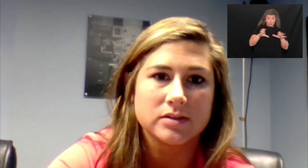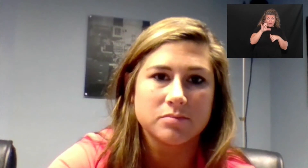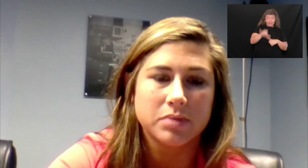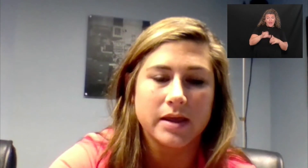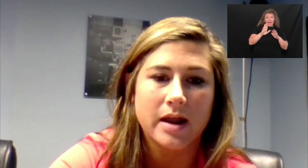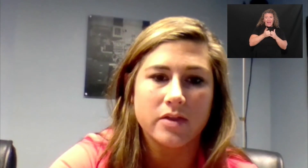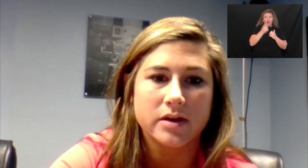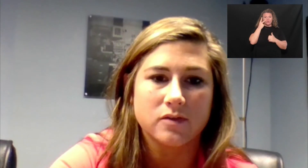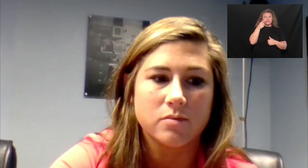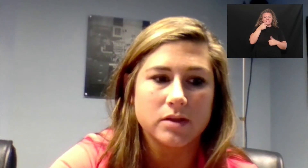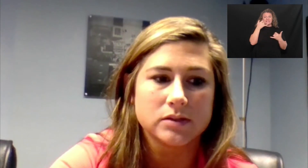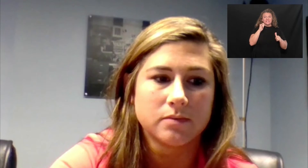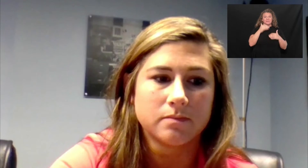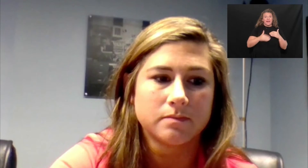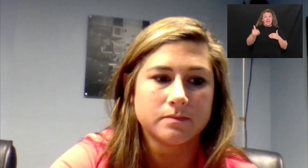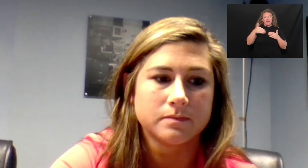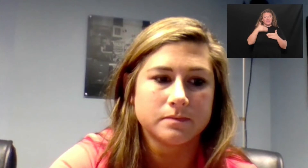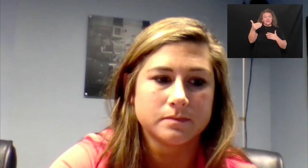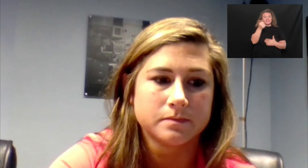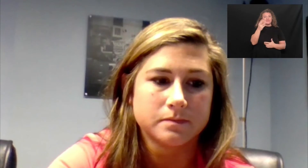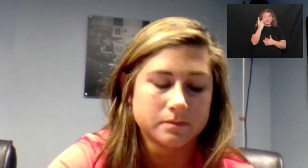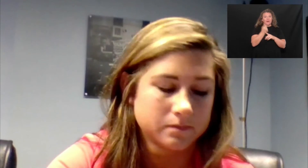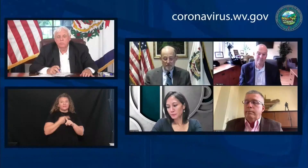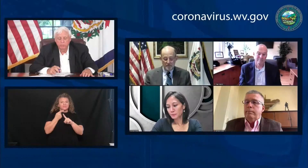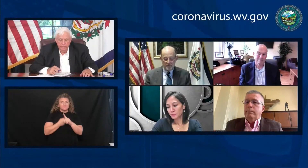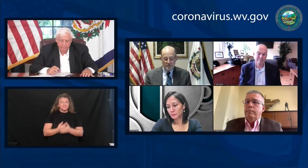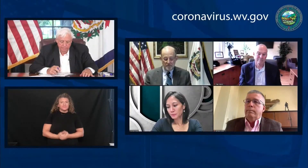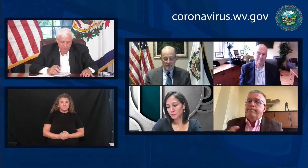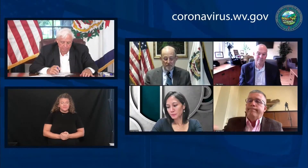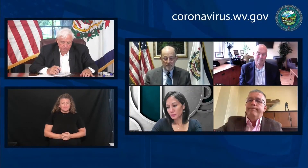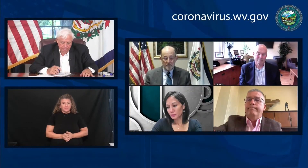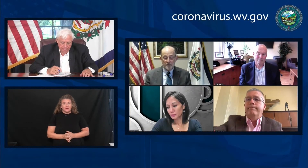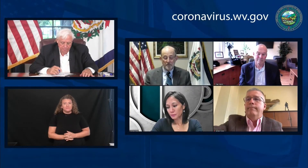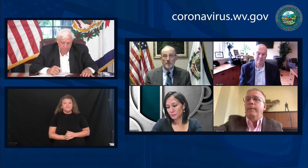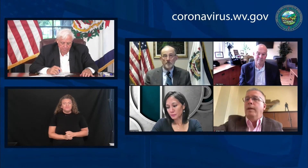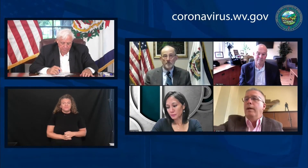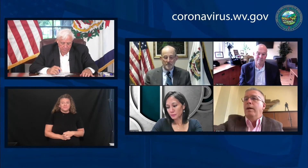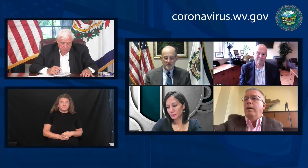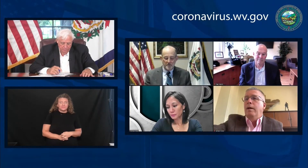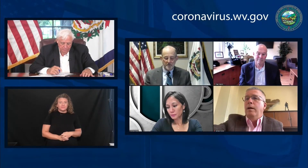see this playing out in the next few months. General, please.